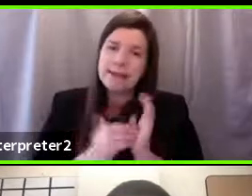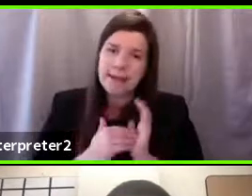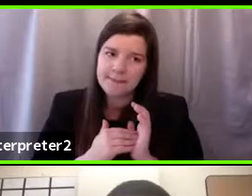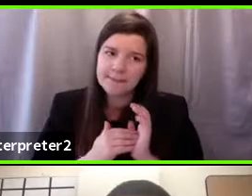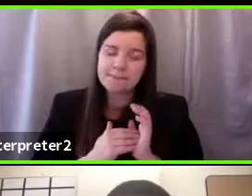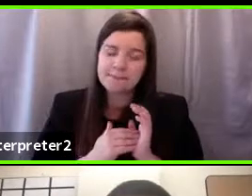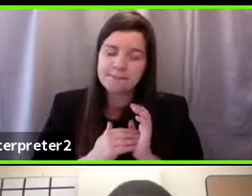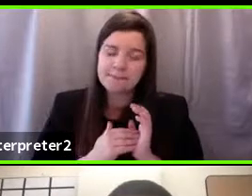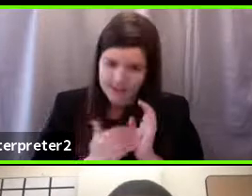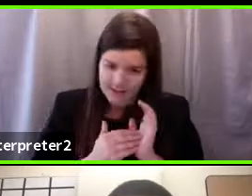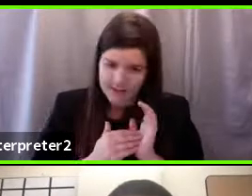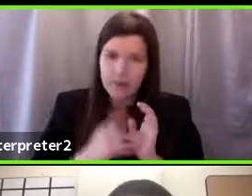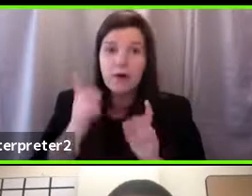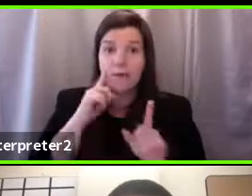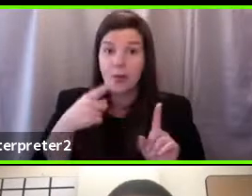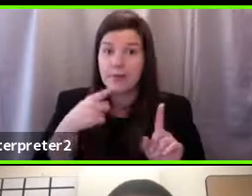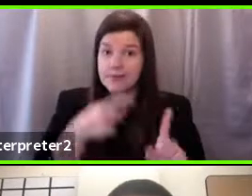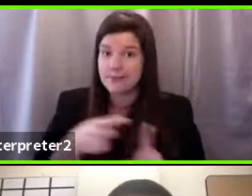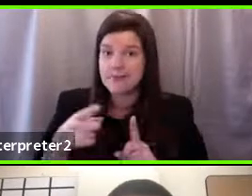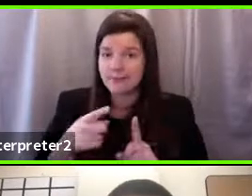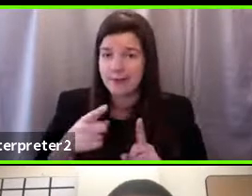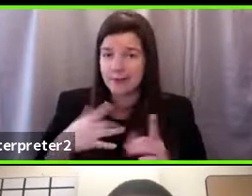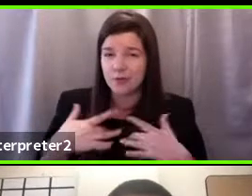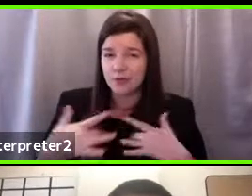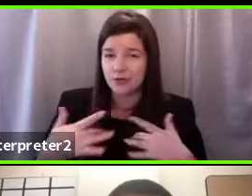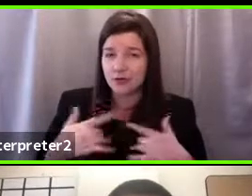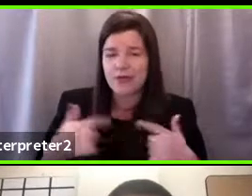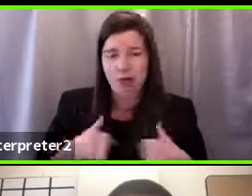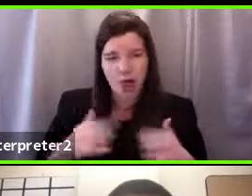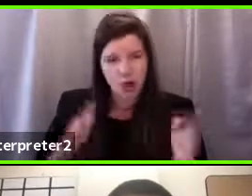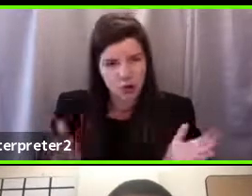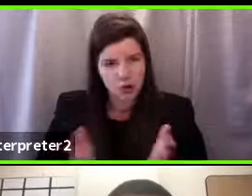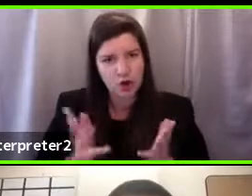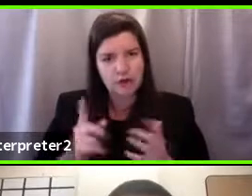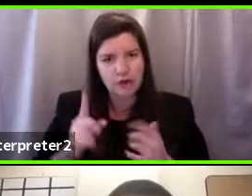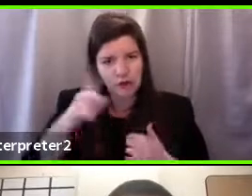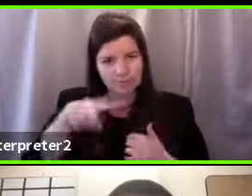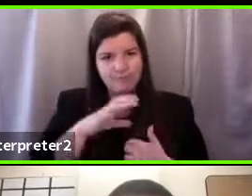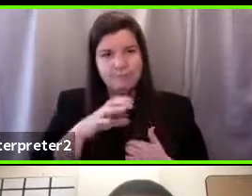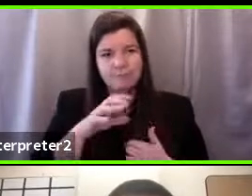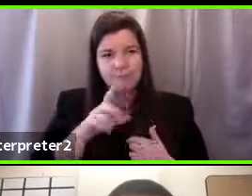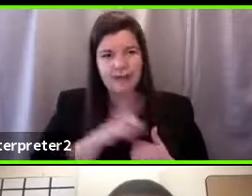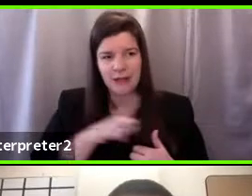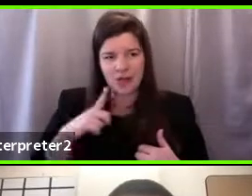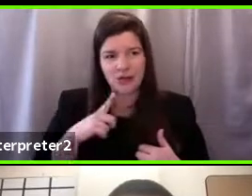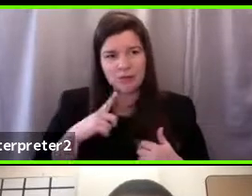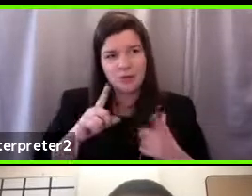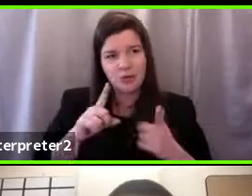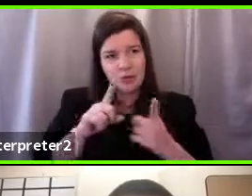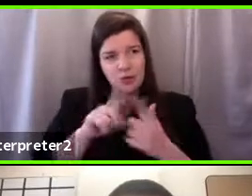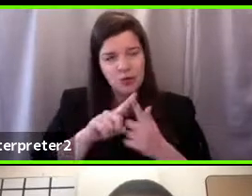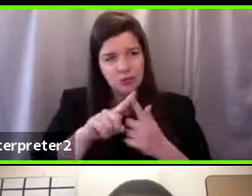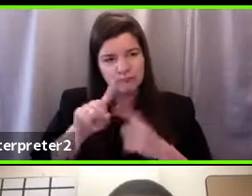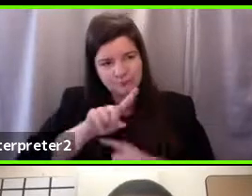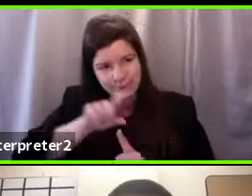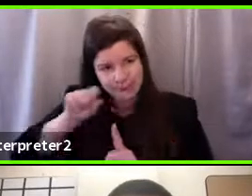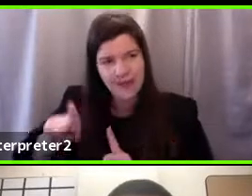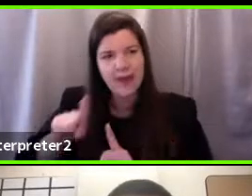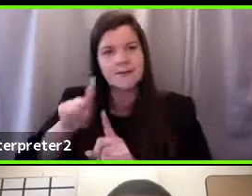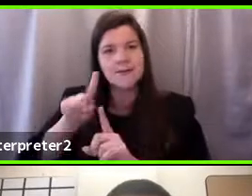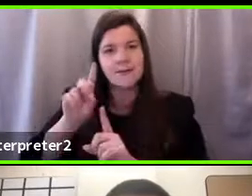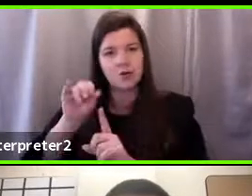would for the specifics, I would encourage the committee to engage the Department of Information